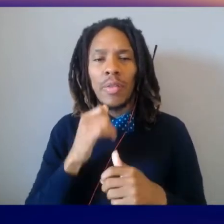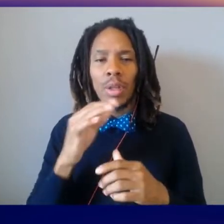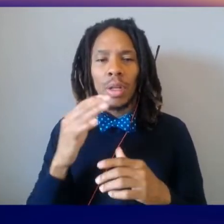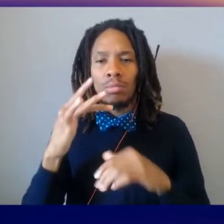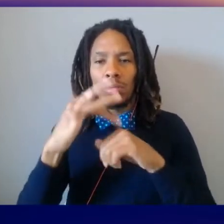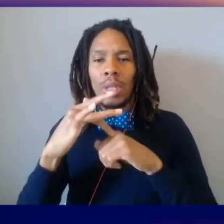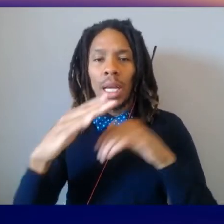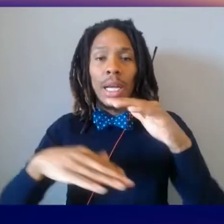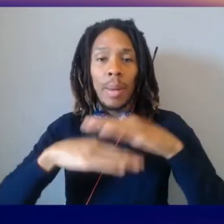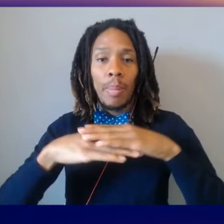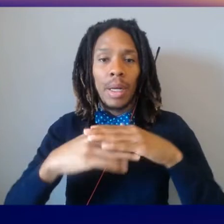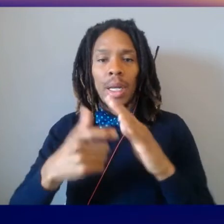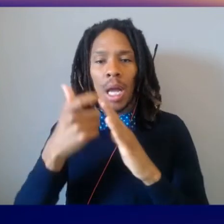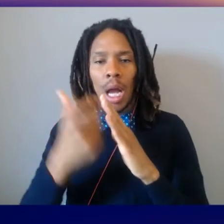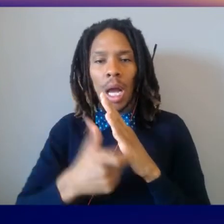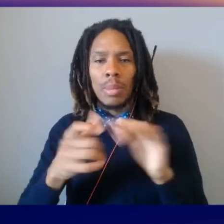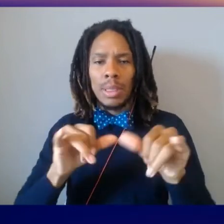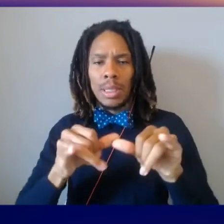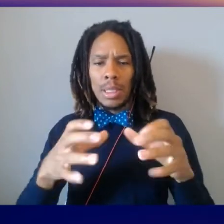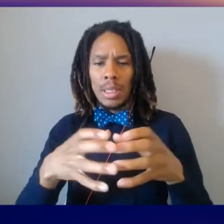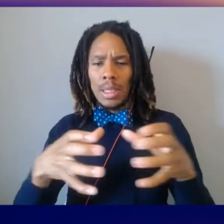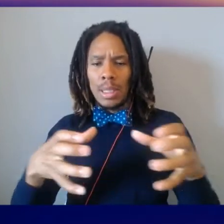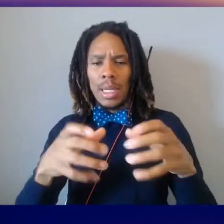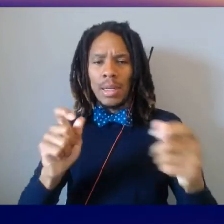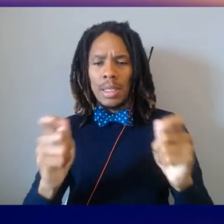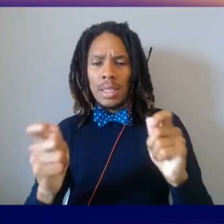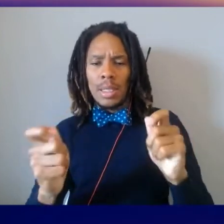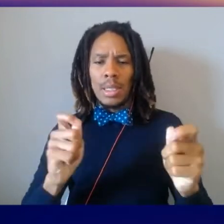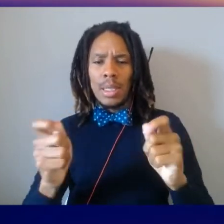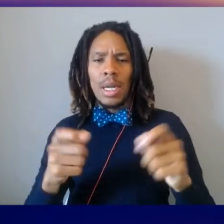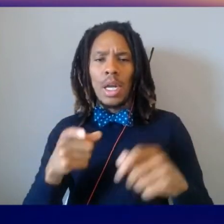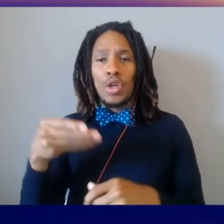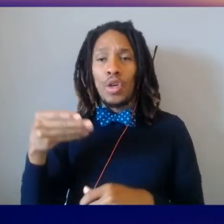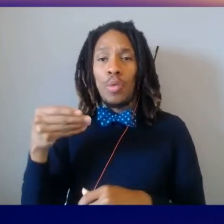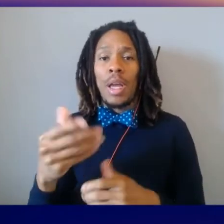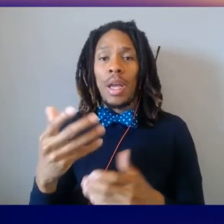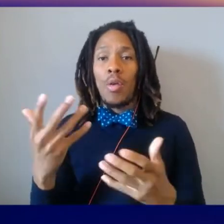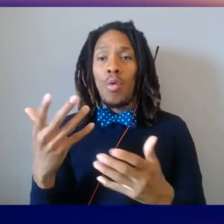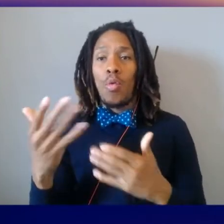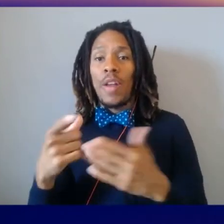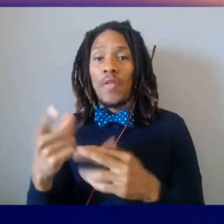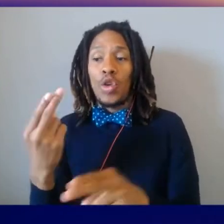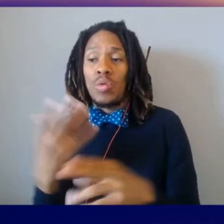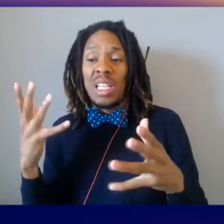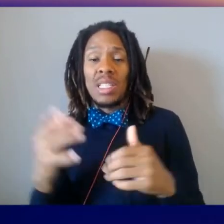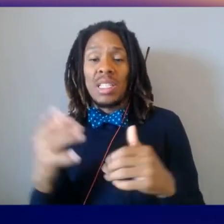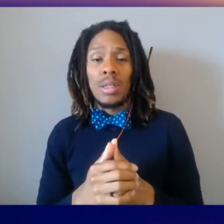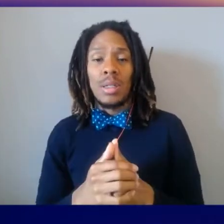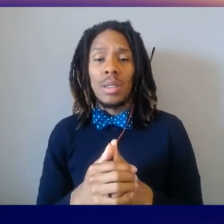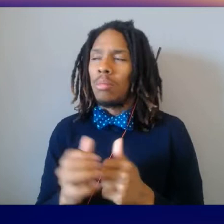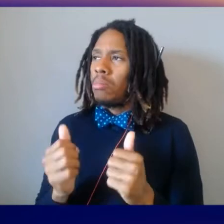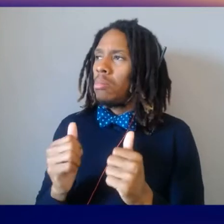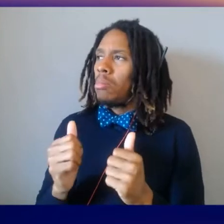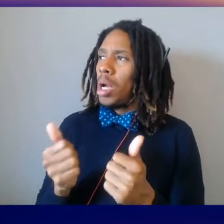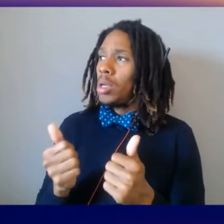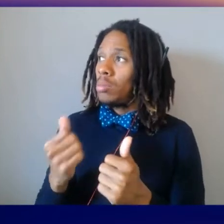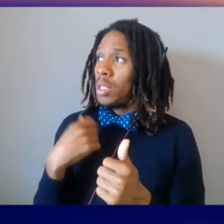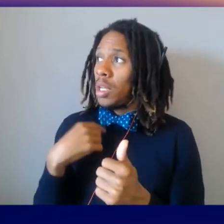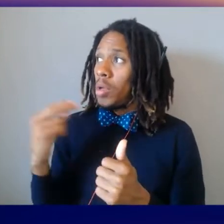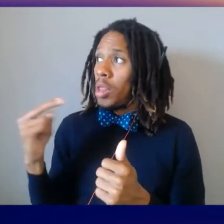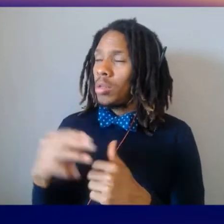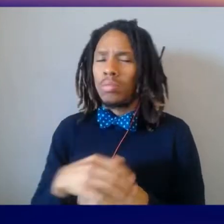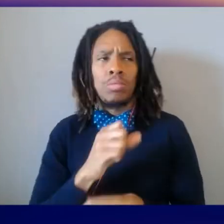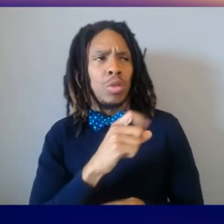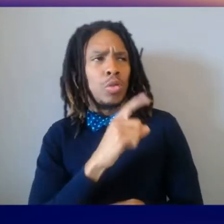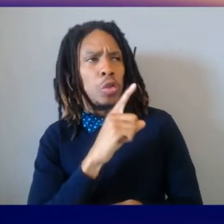It automatically scales, it's agile, and you pay for what you use. Awesome, all right. So, can we take a look? Oh yes, absolutely.